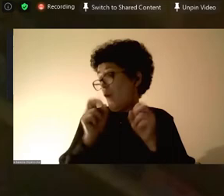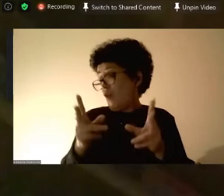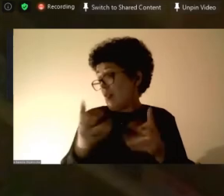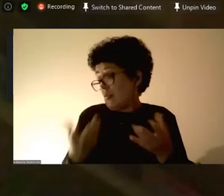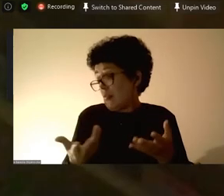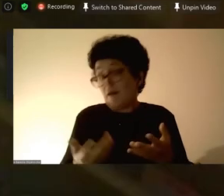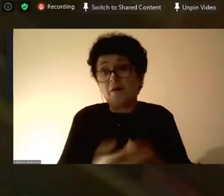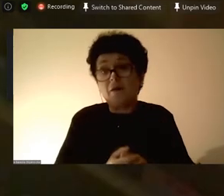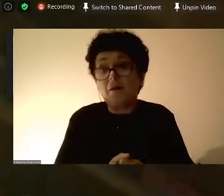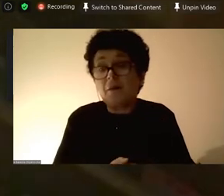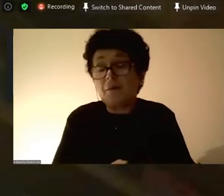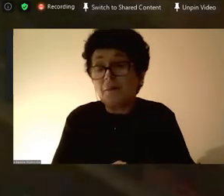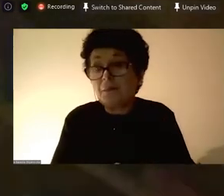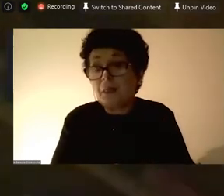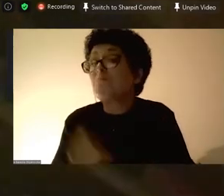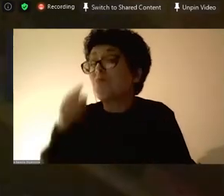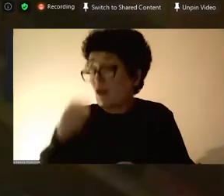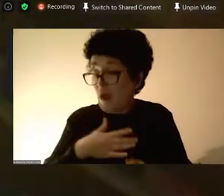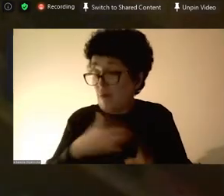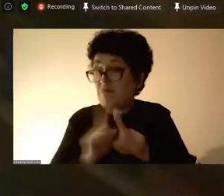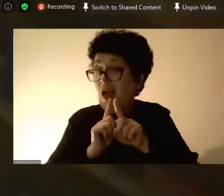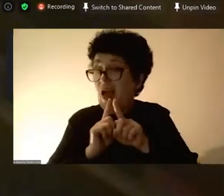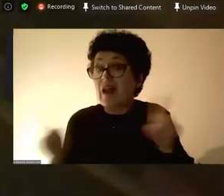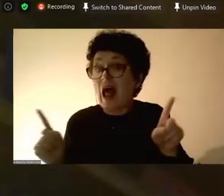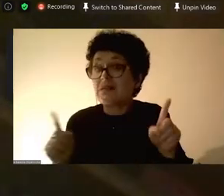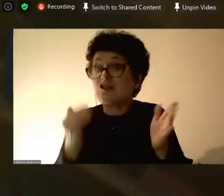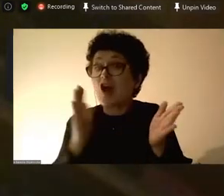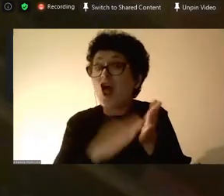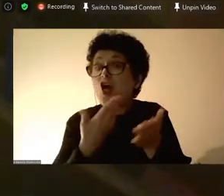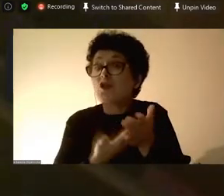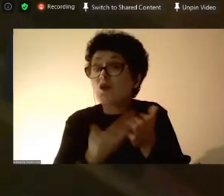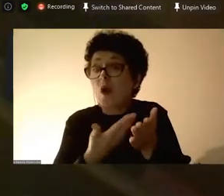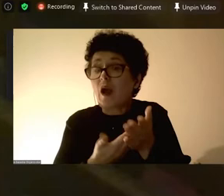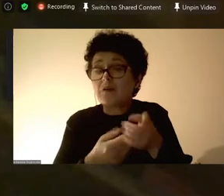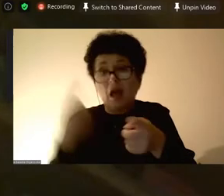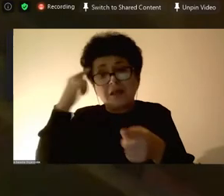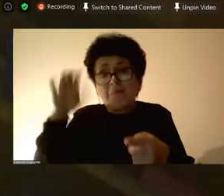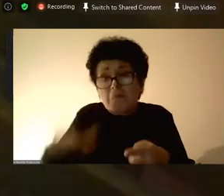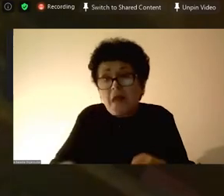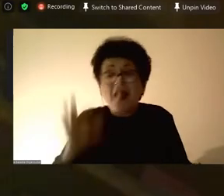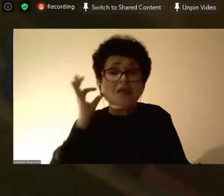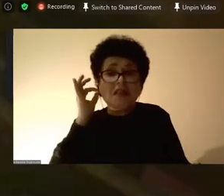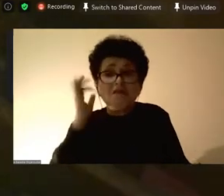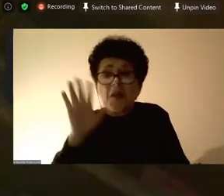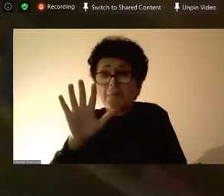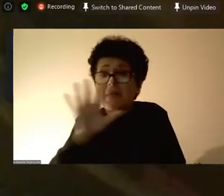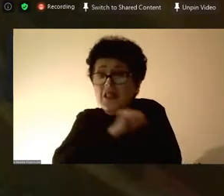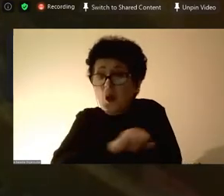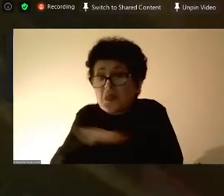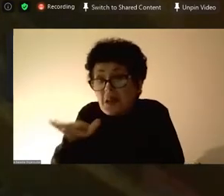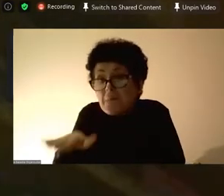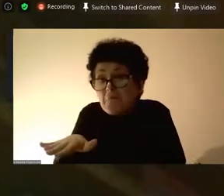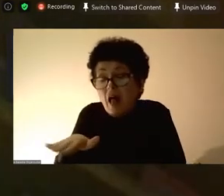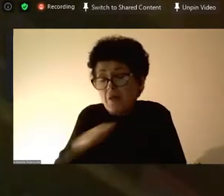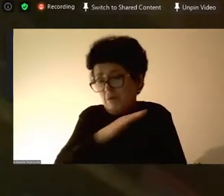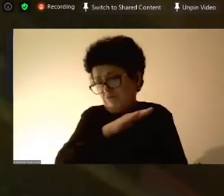different arguments. So we know the age of the girl is 5 years old. It's not age appropriate. She's not asking